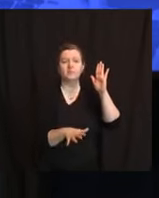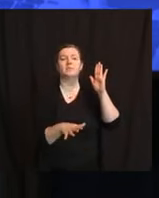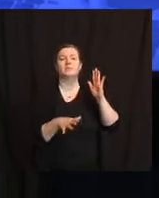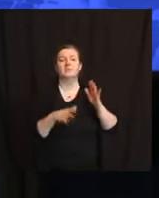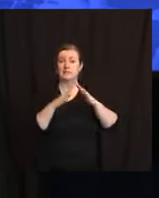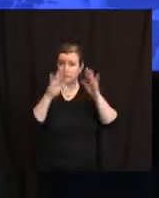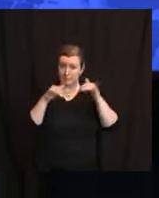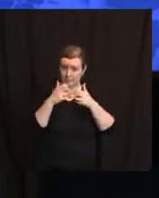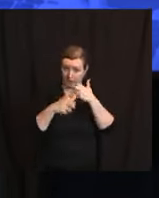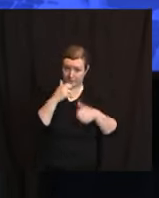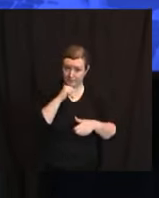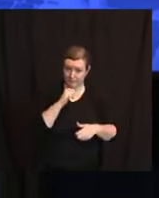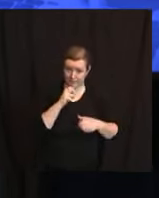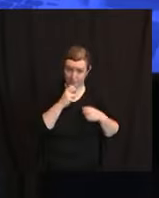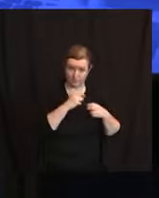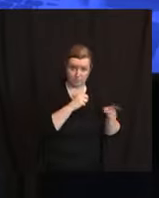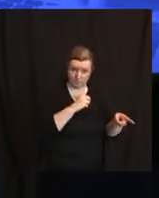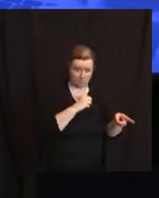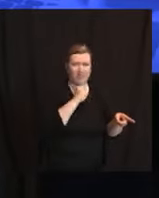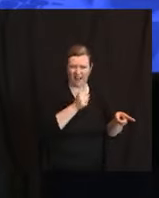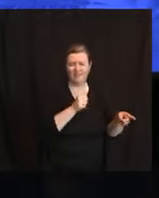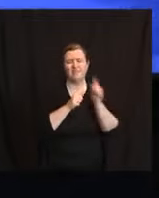answered adversely. Thank you.